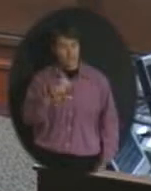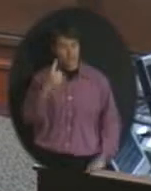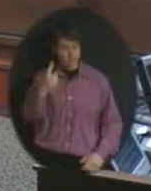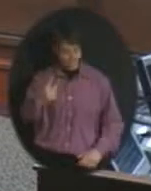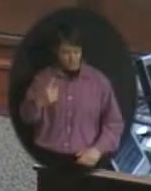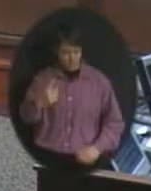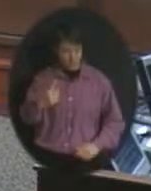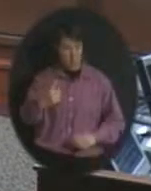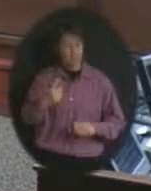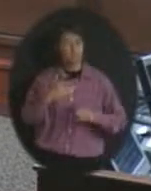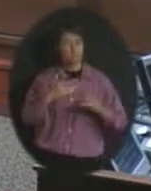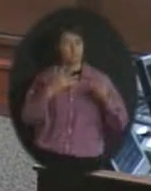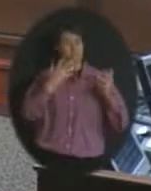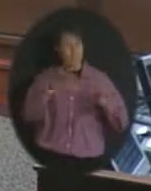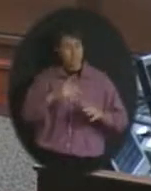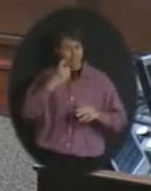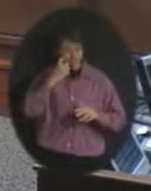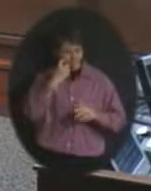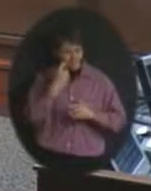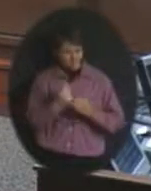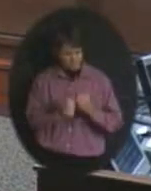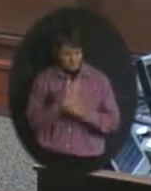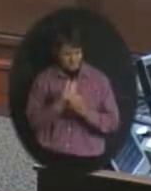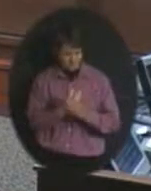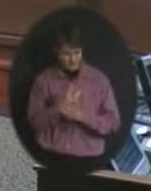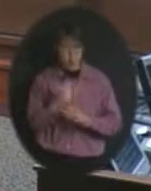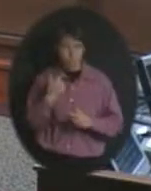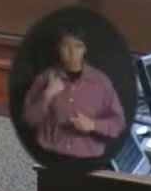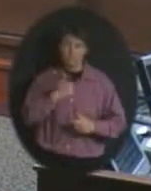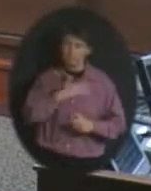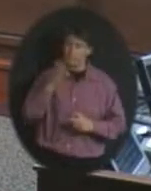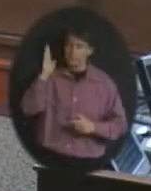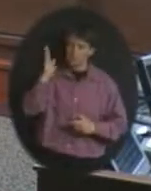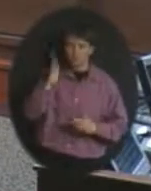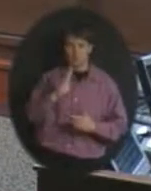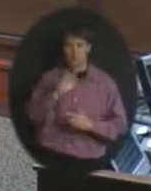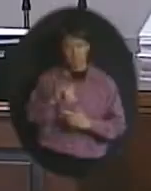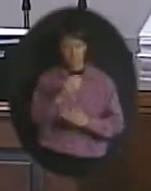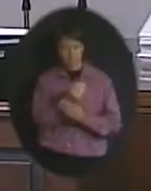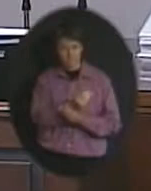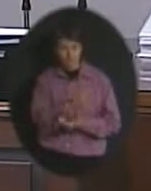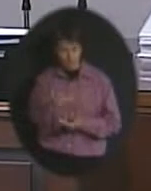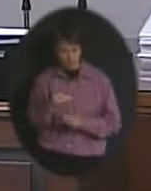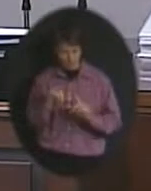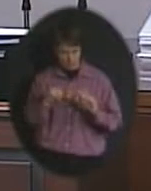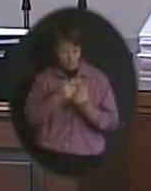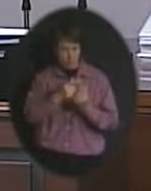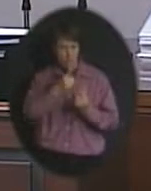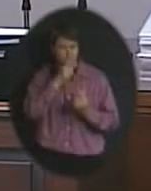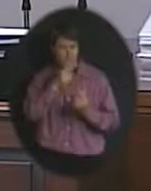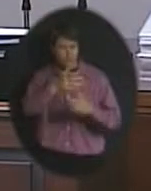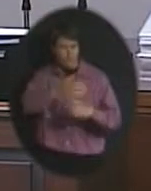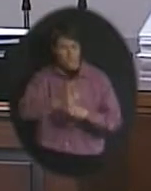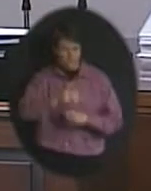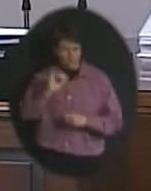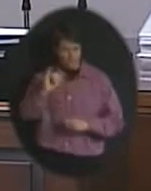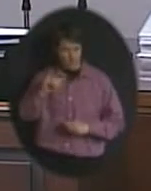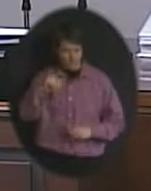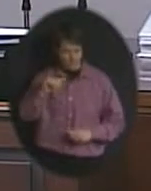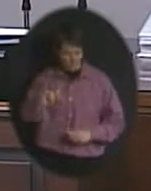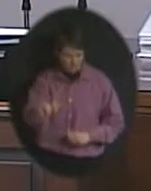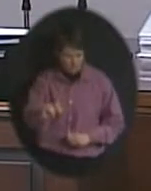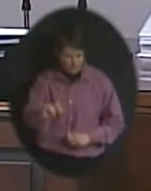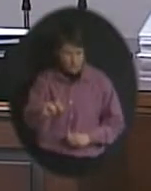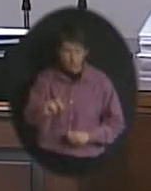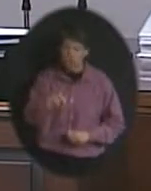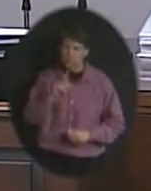kind of wrapped up this spring when we had presentations by several of the groups that had received the iPads. And they were really kind